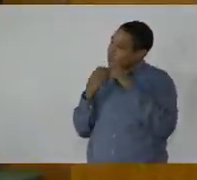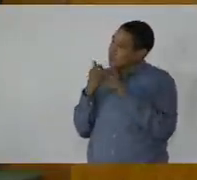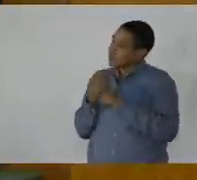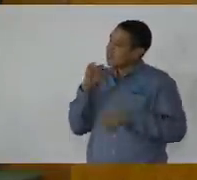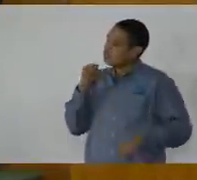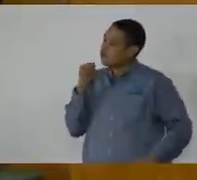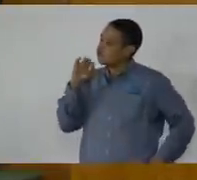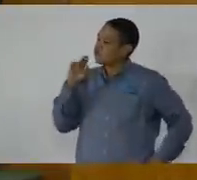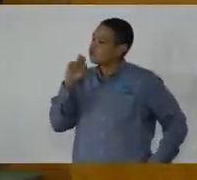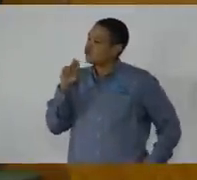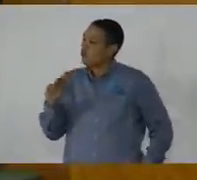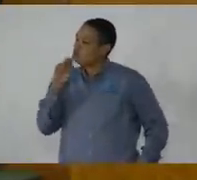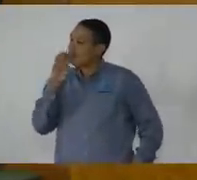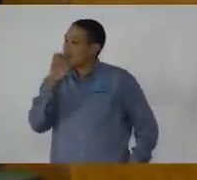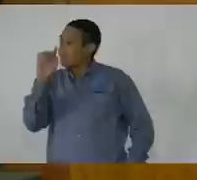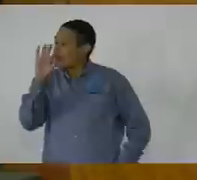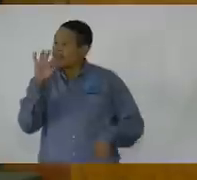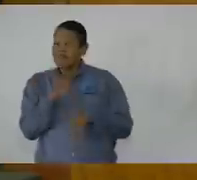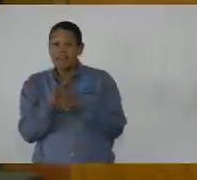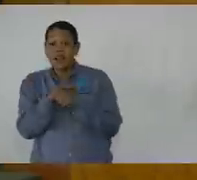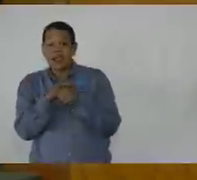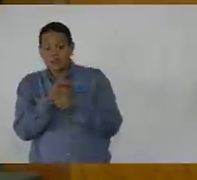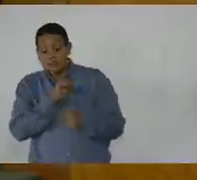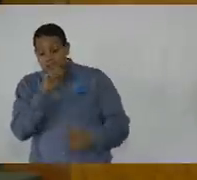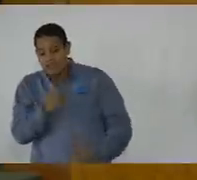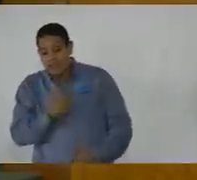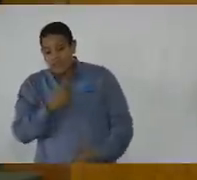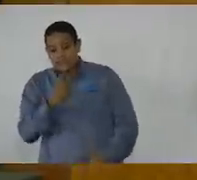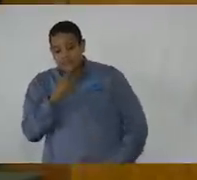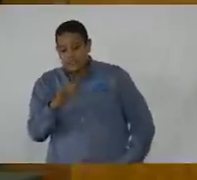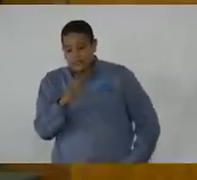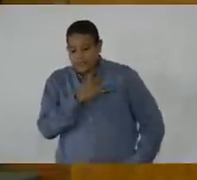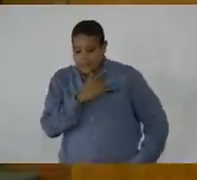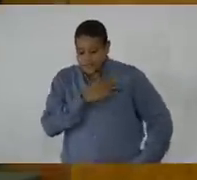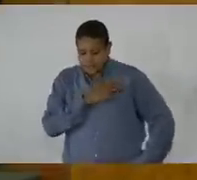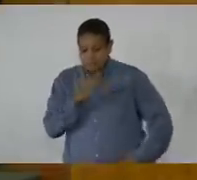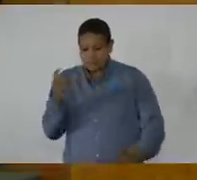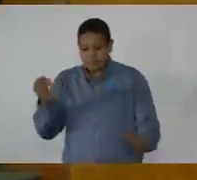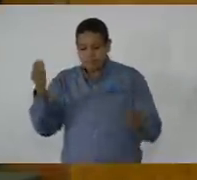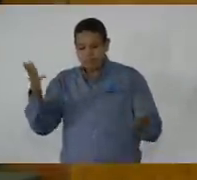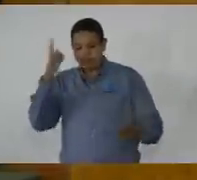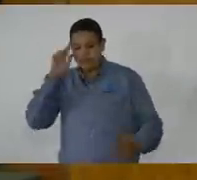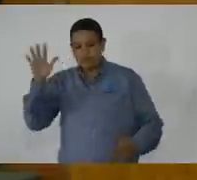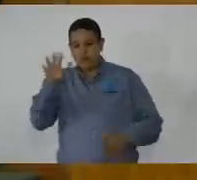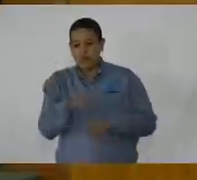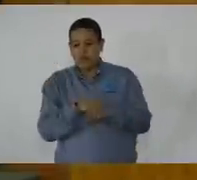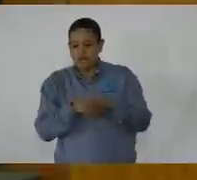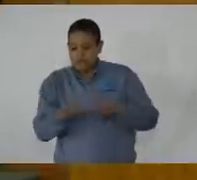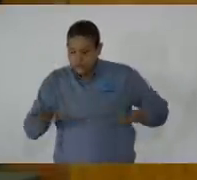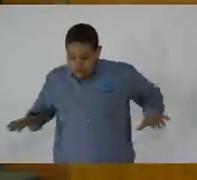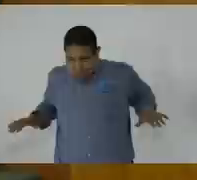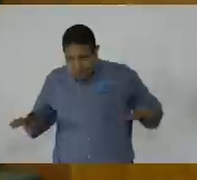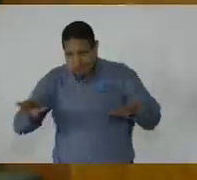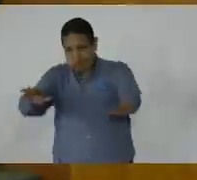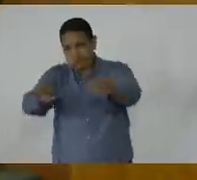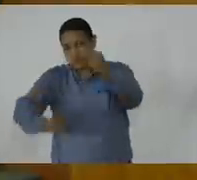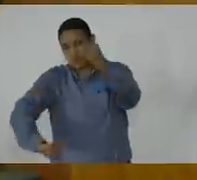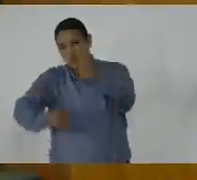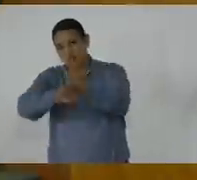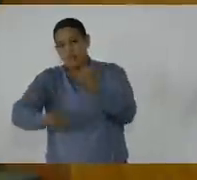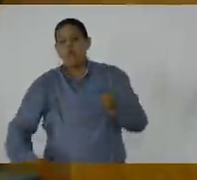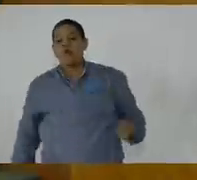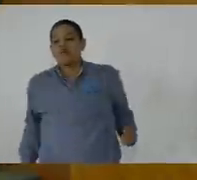of the Belfield Division, I express my sincere appreciation for your tireless support.